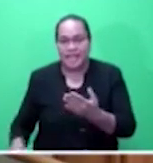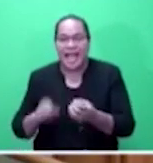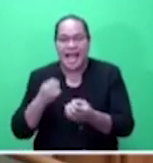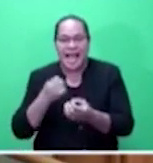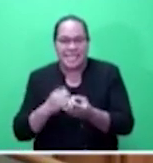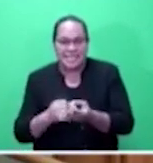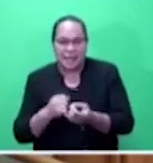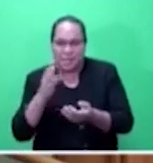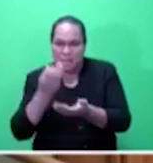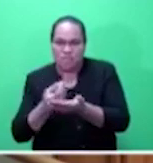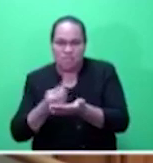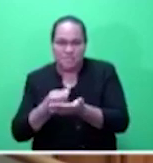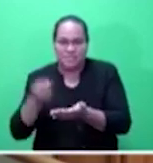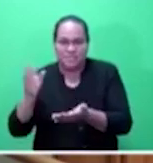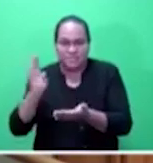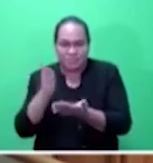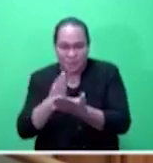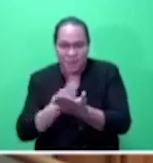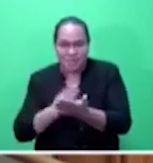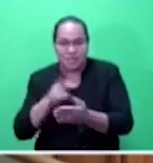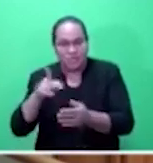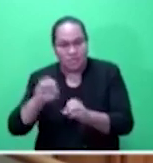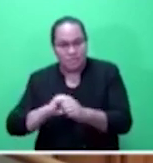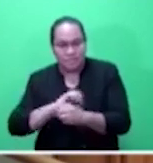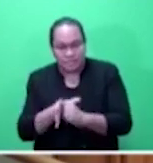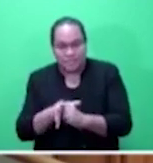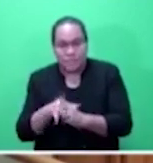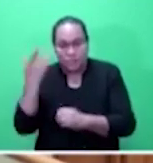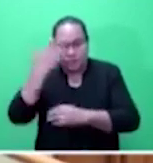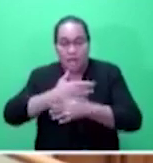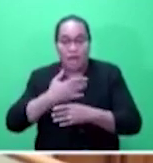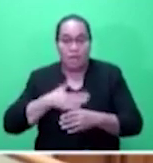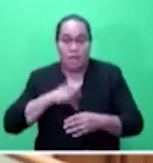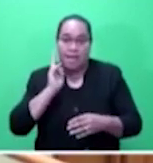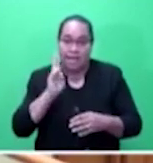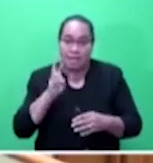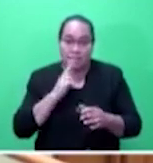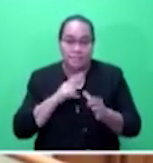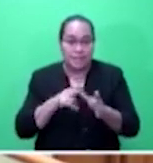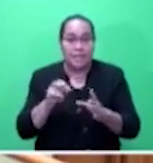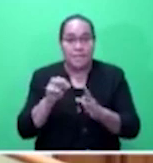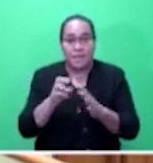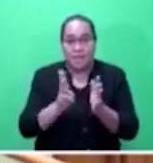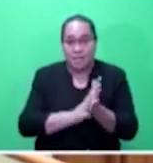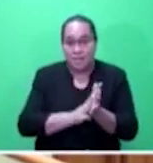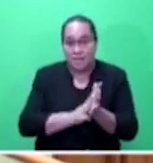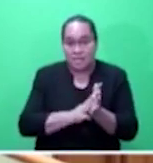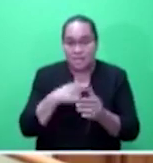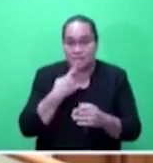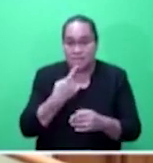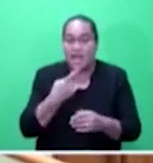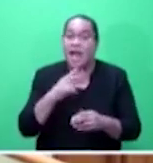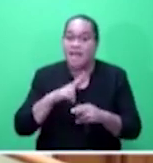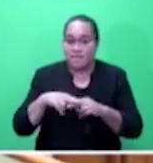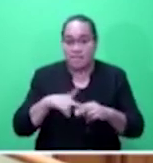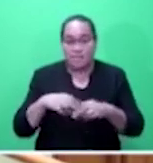tonight. I reiterate the statement of our Honourable Prime Minister that Fiji is at